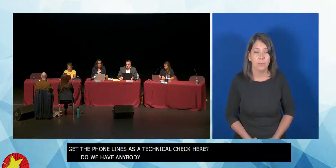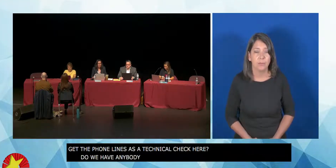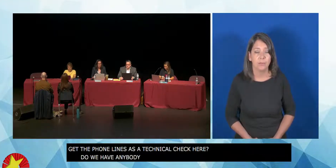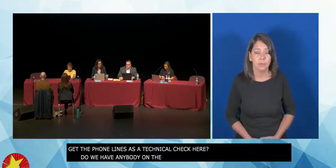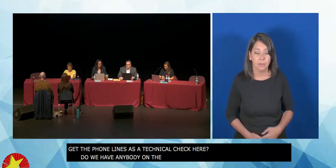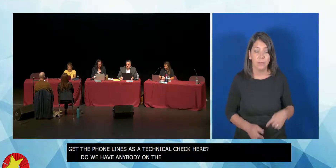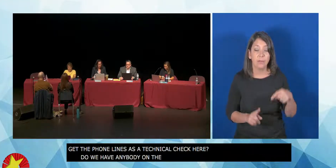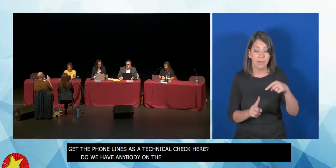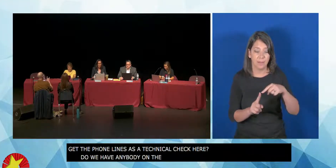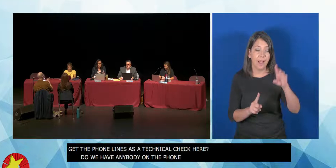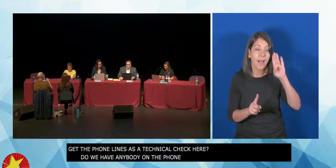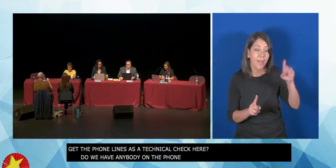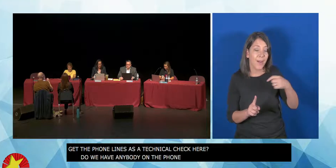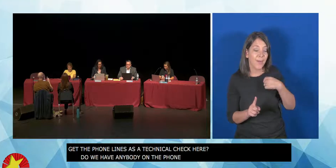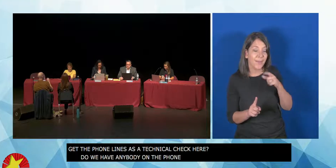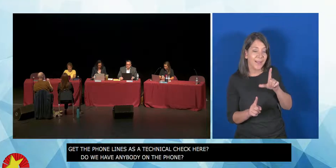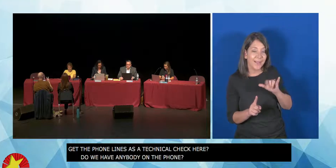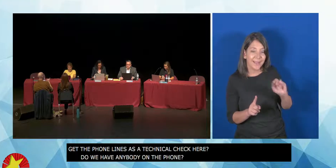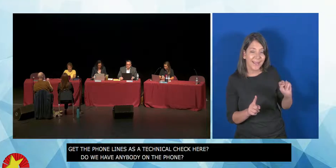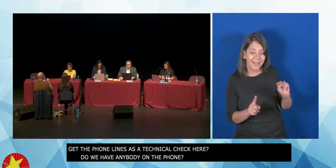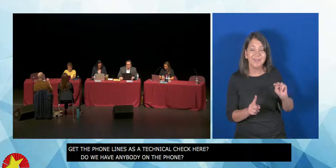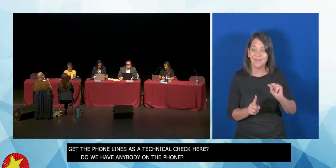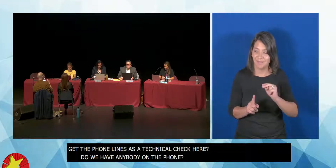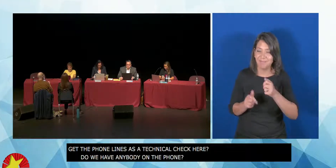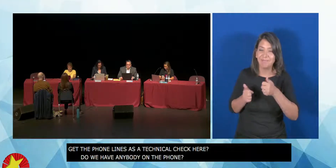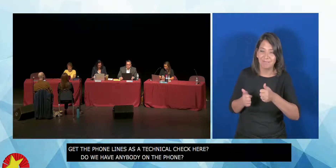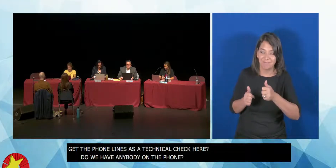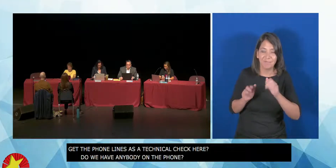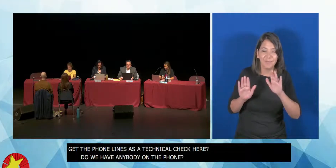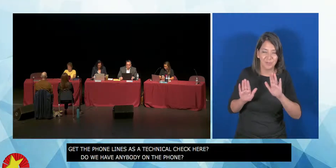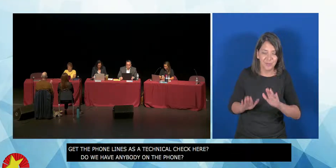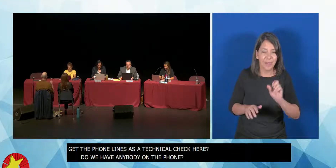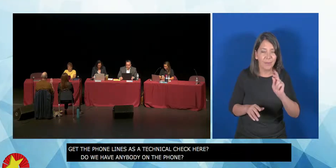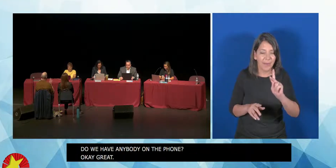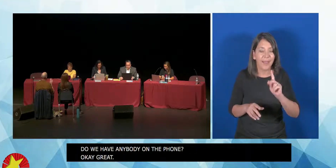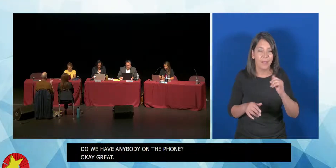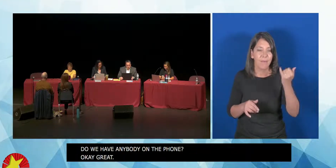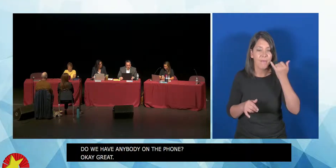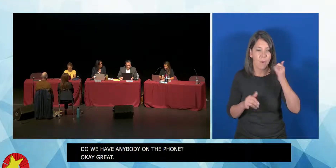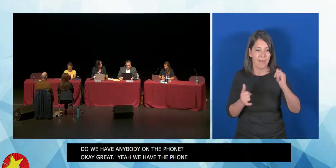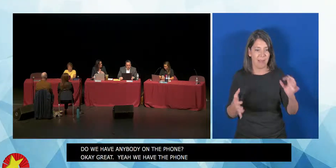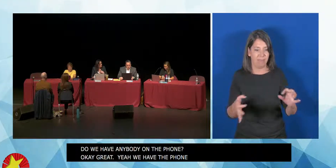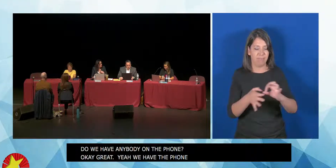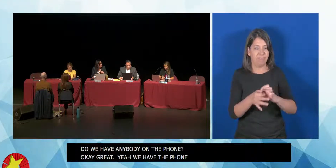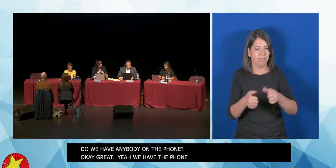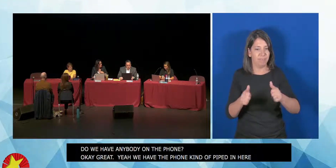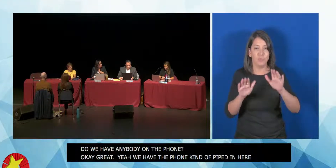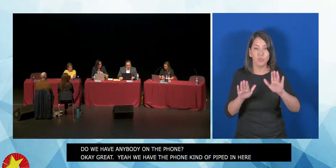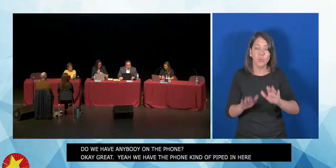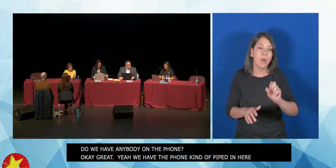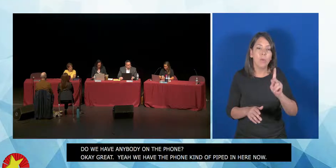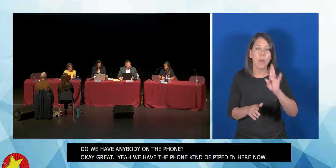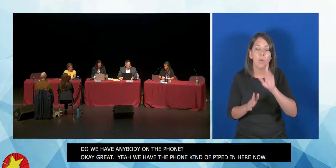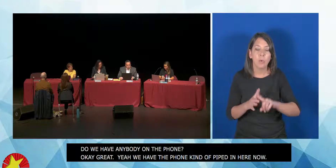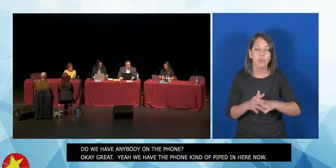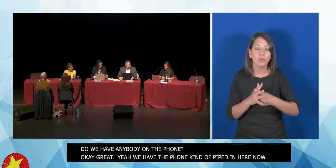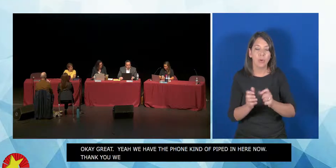Hello, this is Lynn. Okay, great. Yeah, we have the phone kind of piped in here now. Thank you. We're going to start with agenda